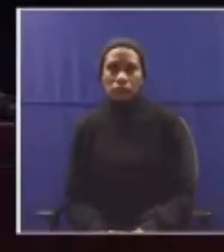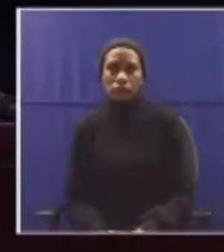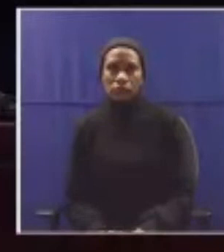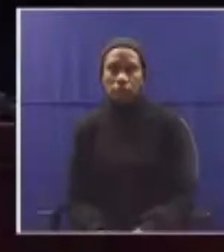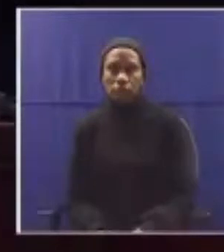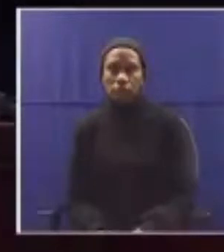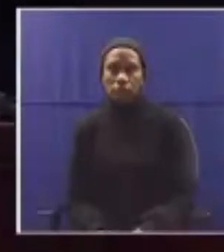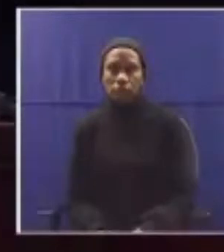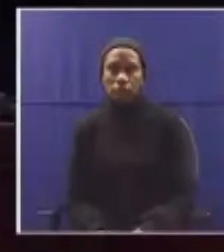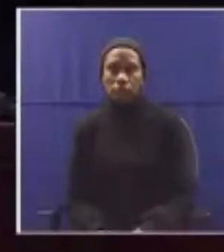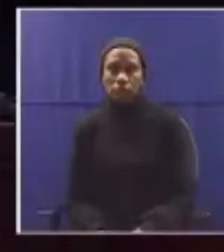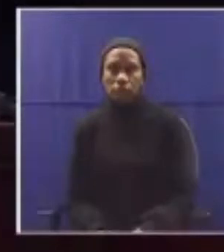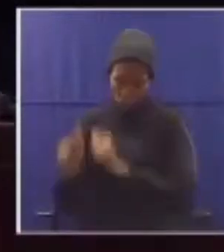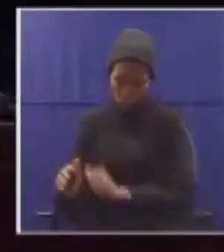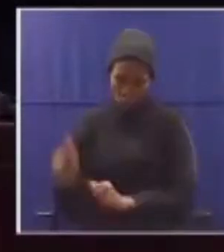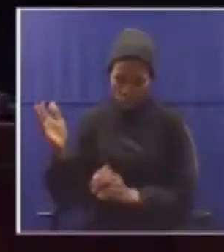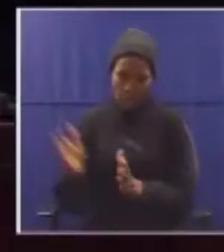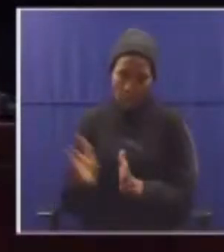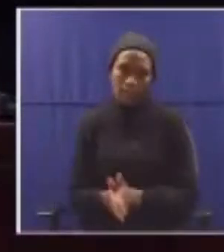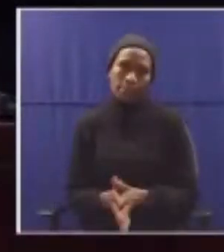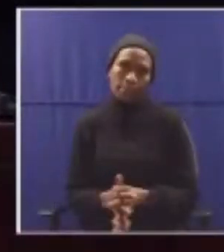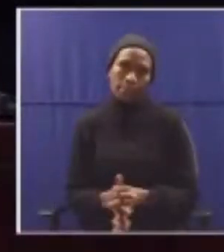Thank you, Honorable House Chair.